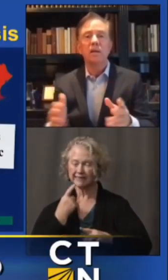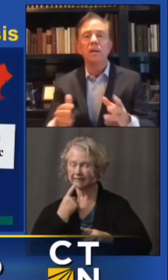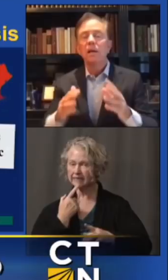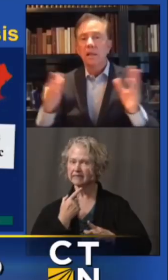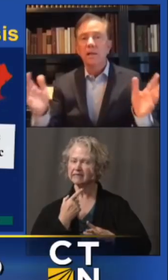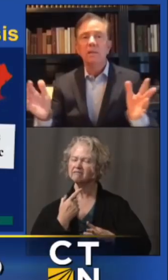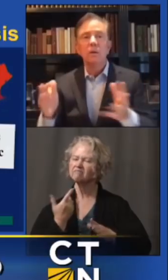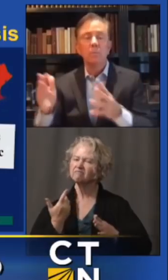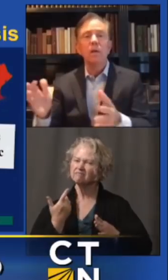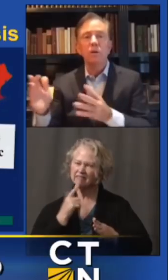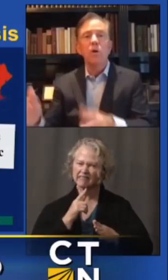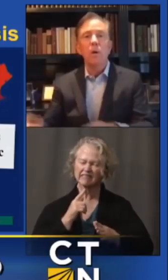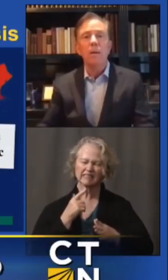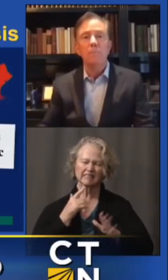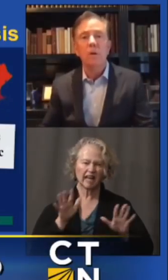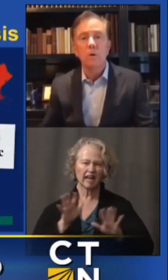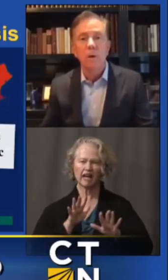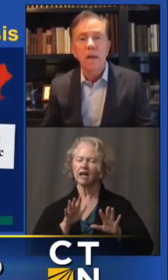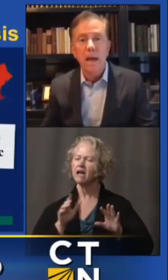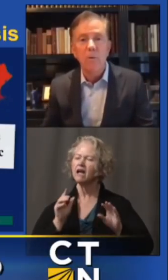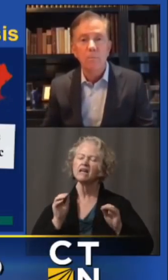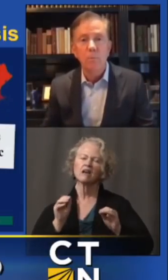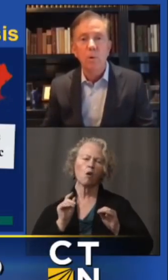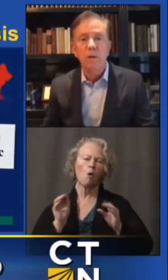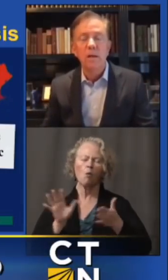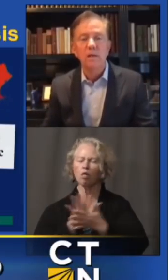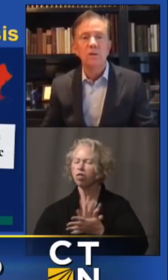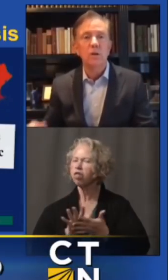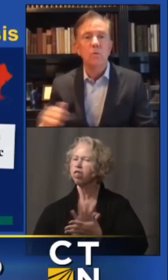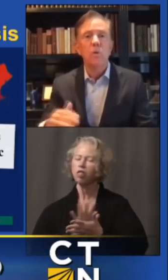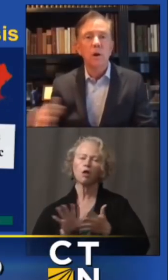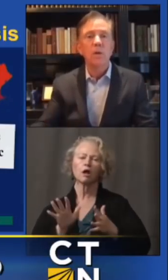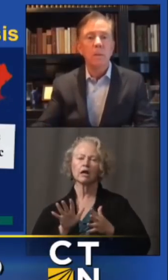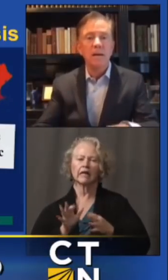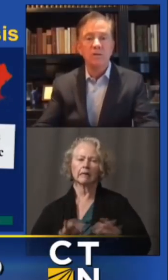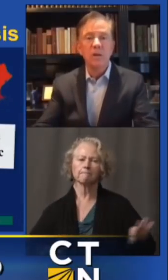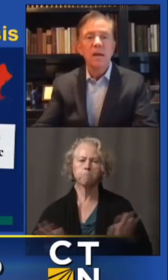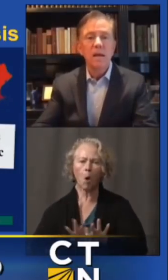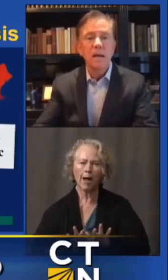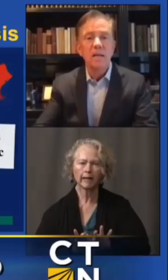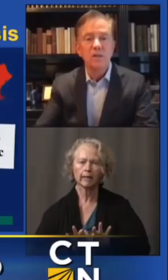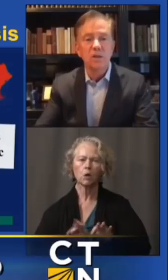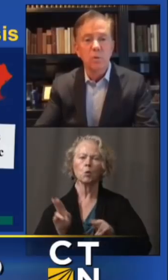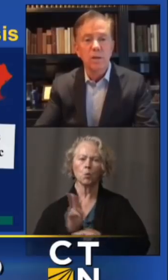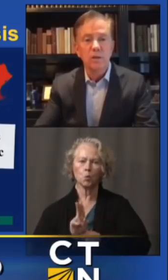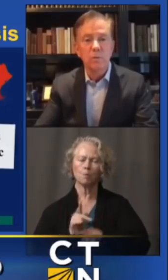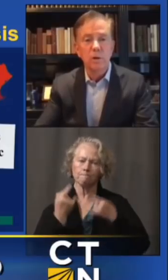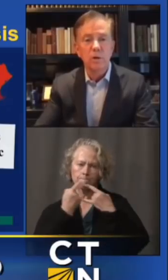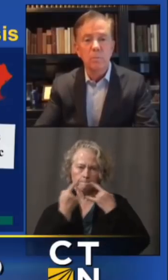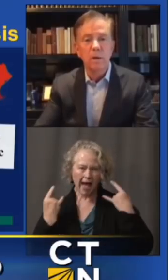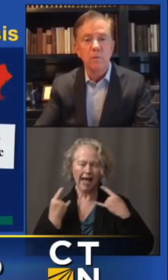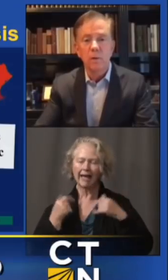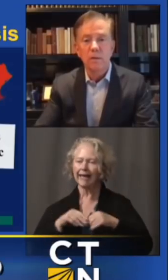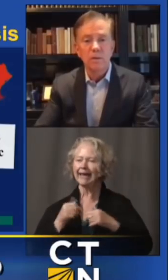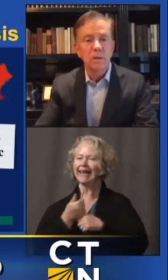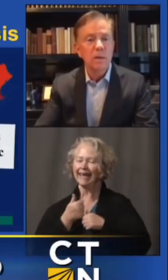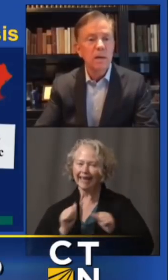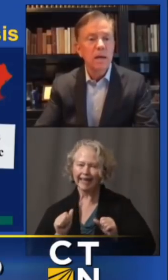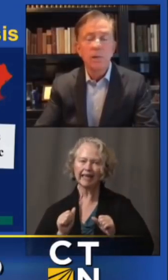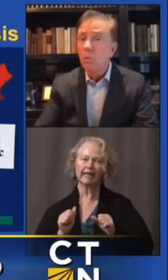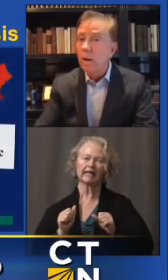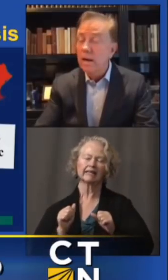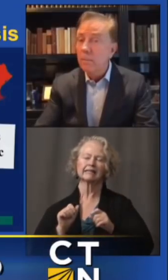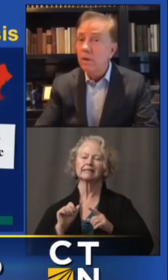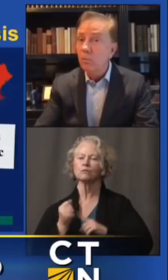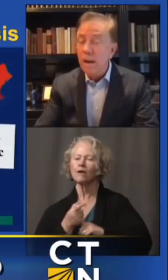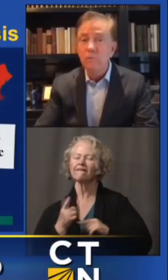said, let there be no ambiguity how important it is that you wear the mask in any situation where you could be at risk,